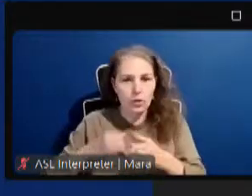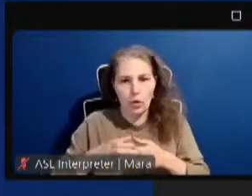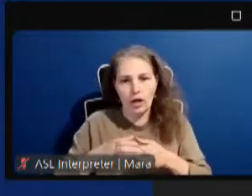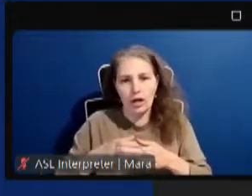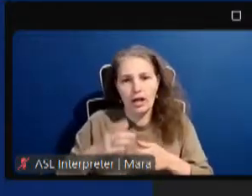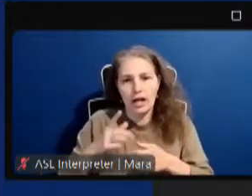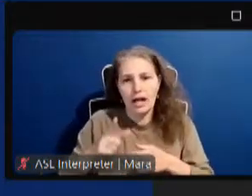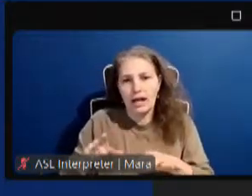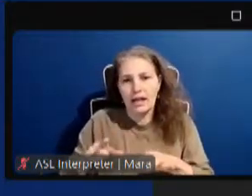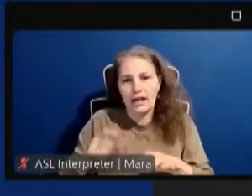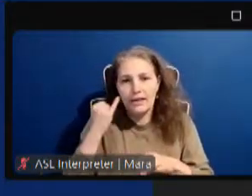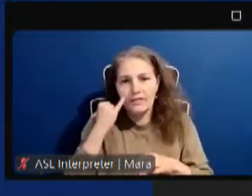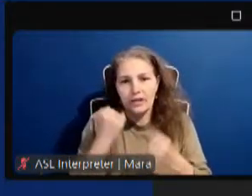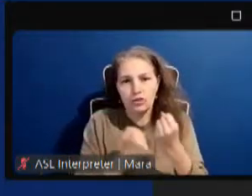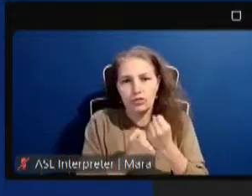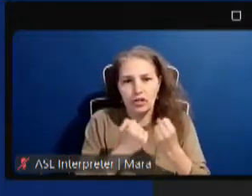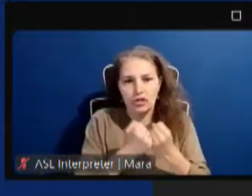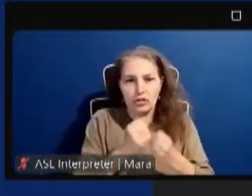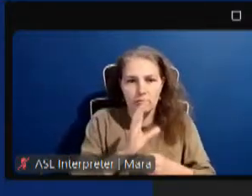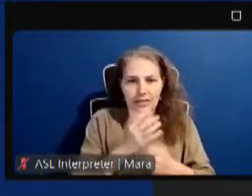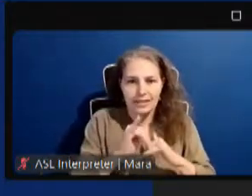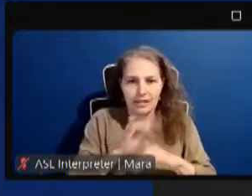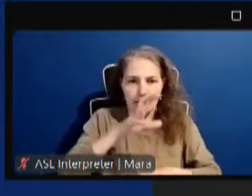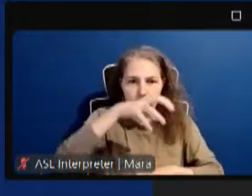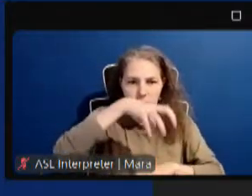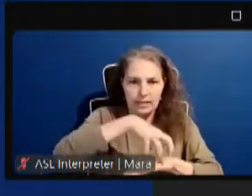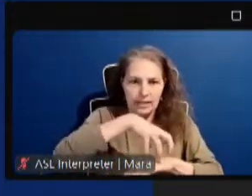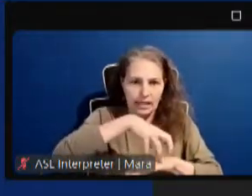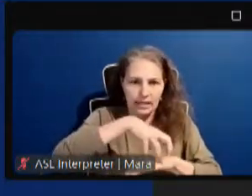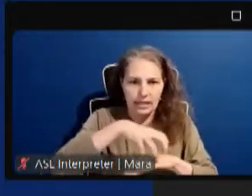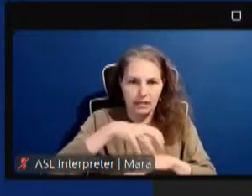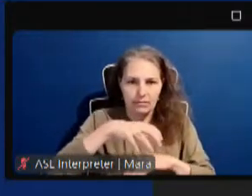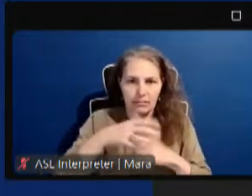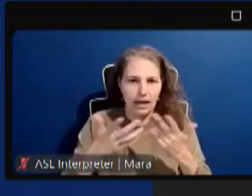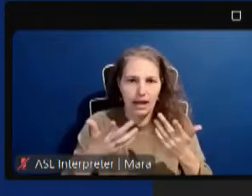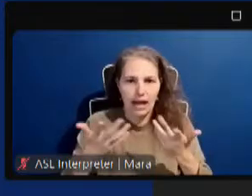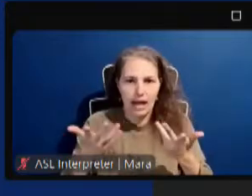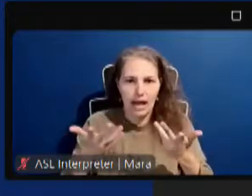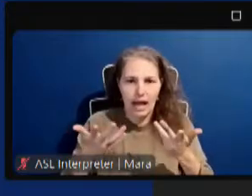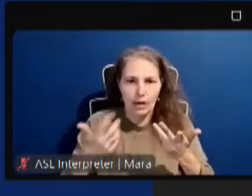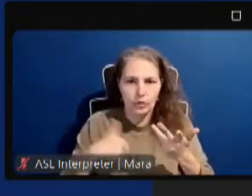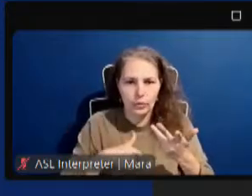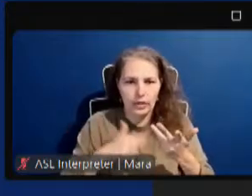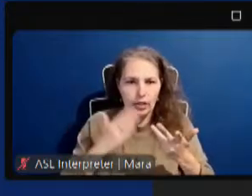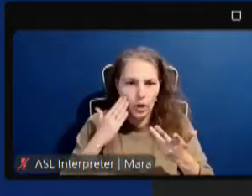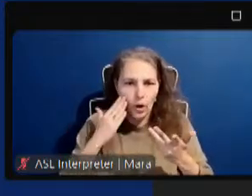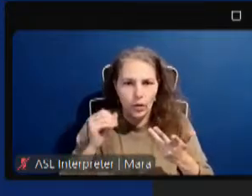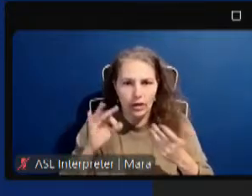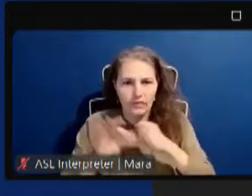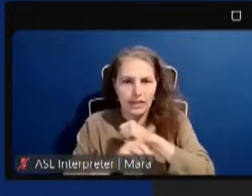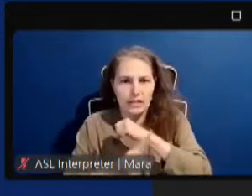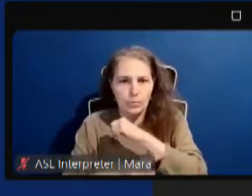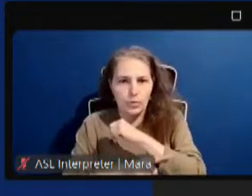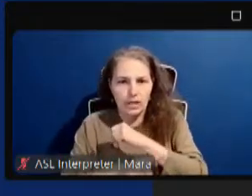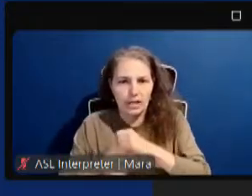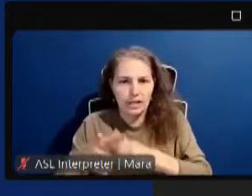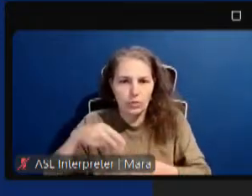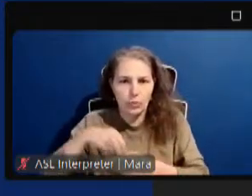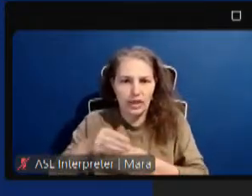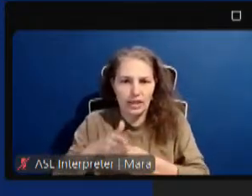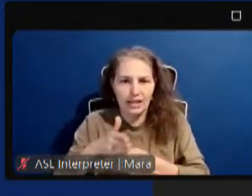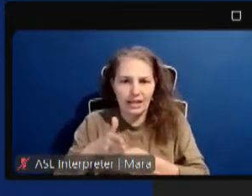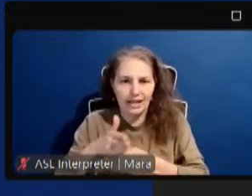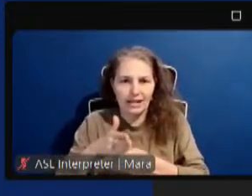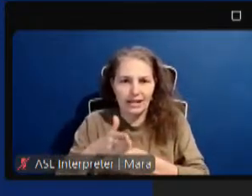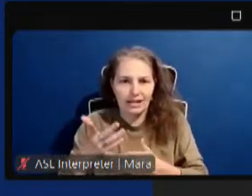standing, how can we learn when the debris within a certain yard or distance of our homes will be